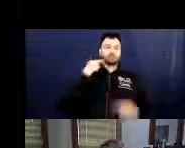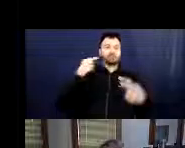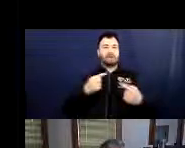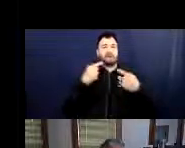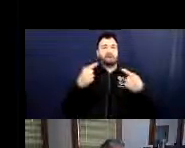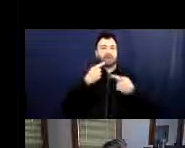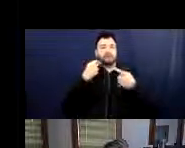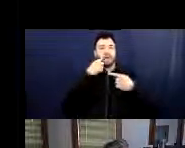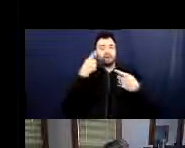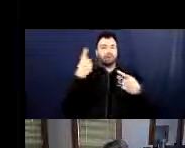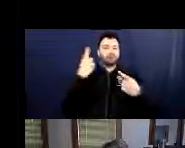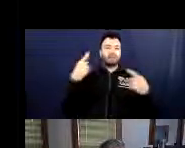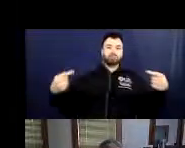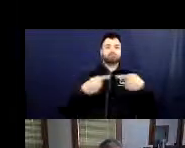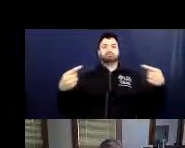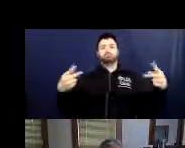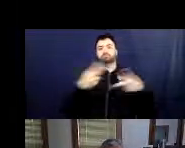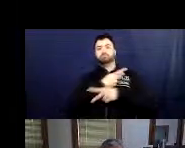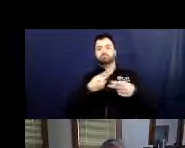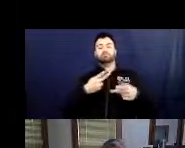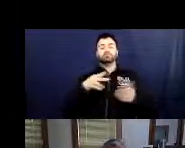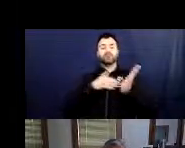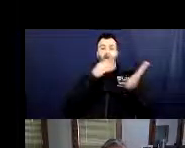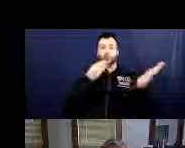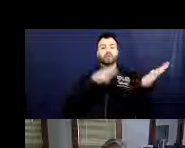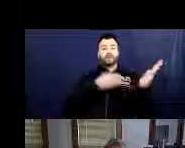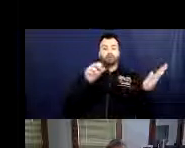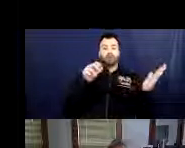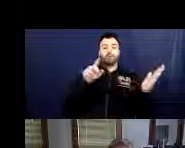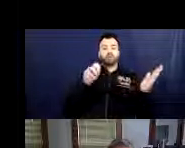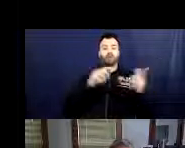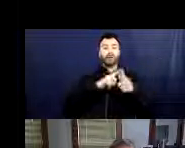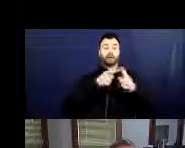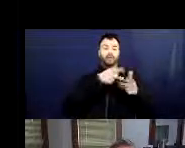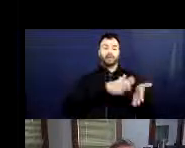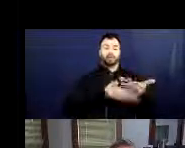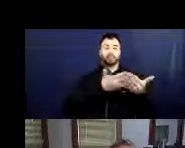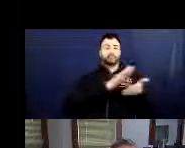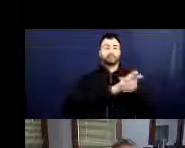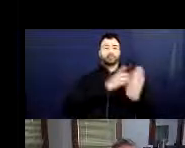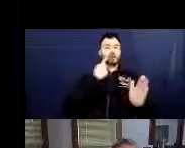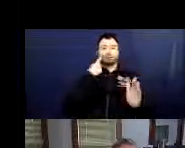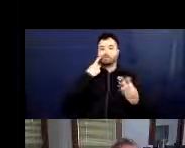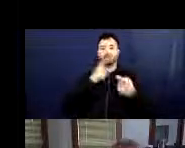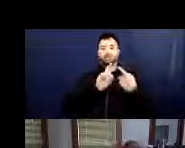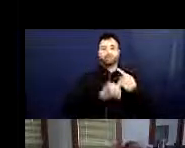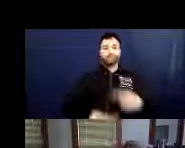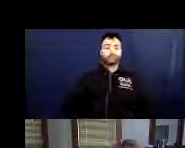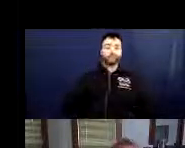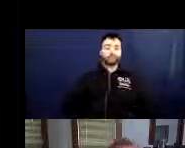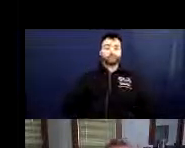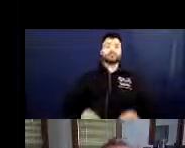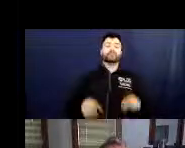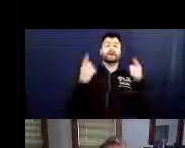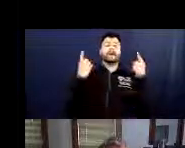injury during the Civil War, and they came away addicted. Black people in the South had a very relatively